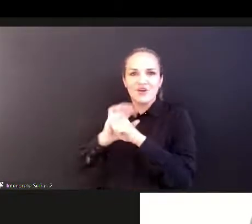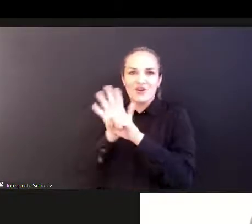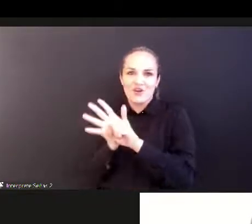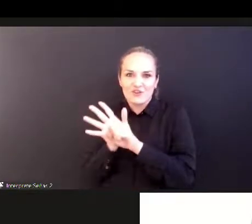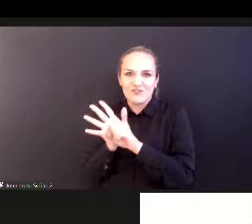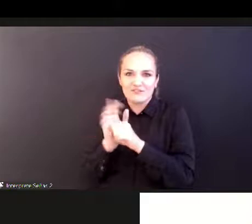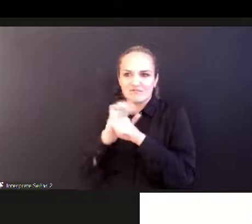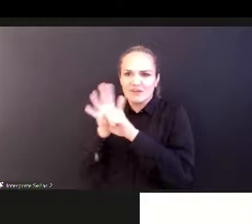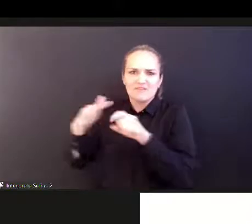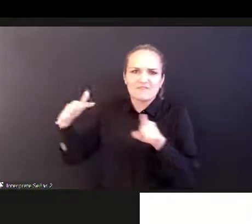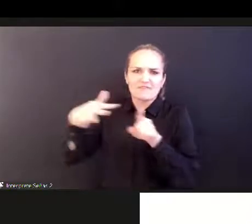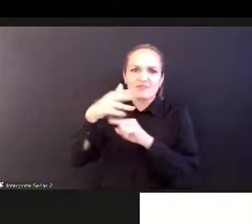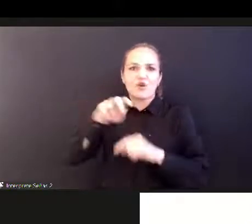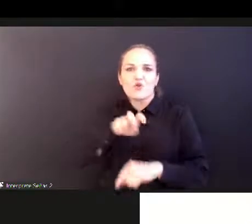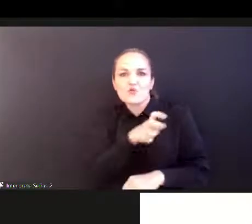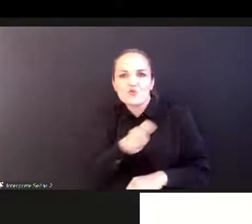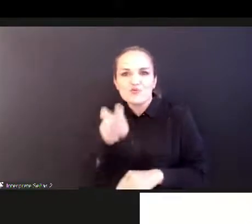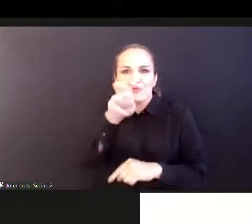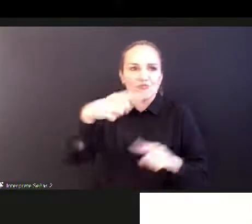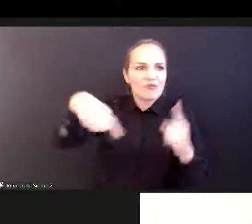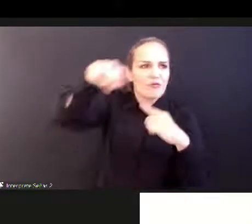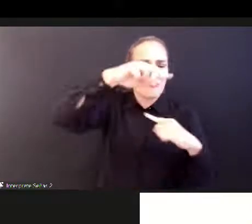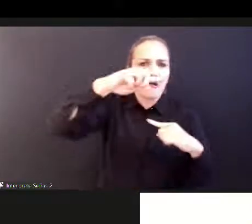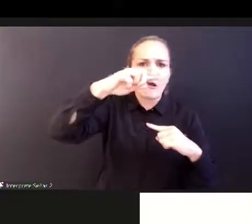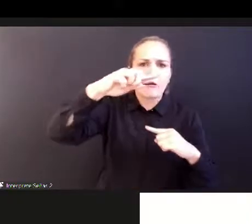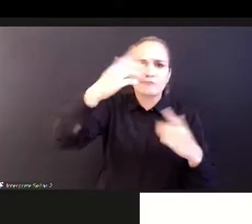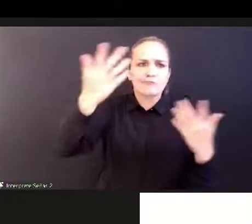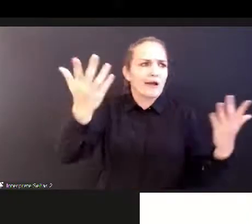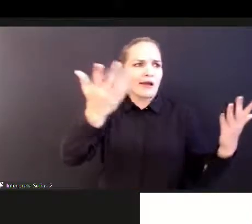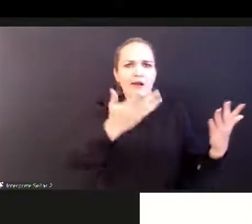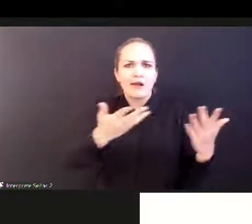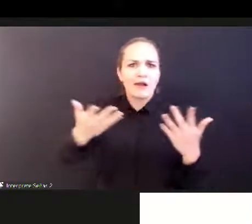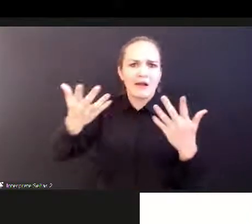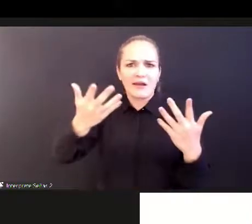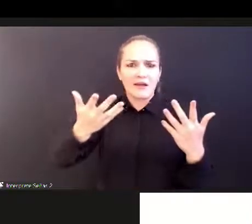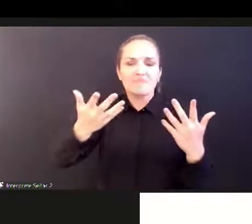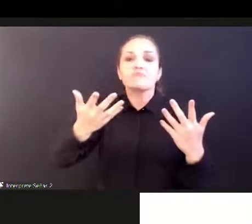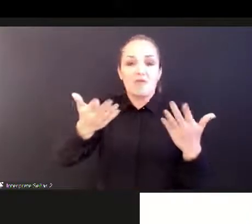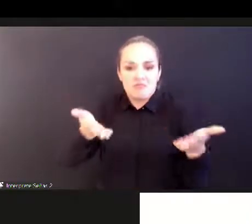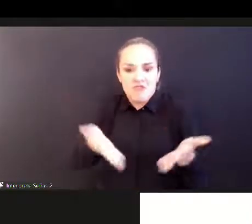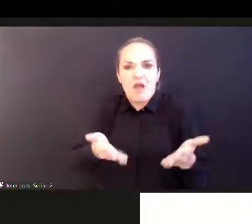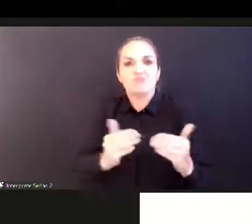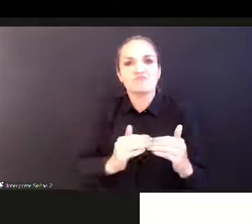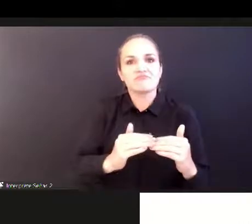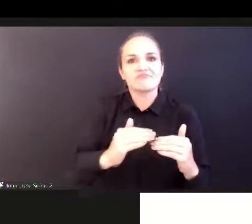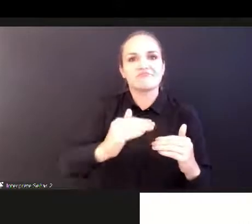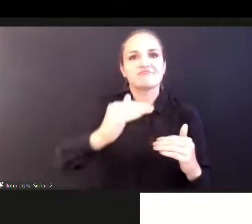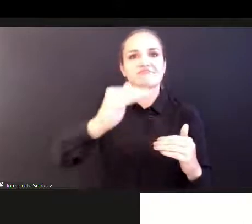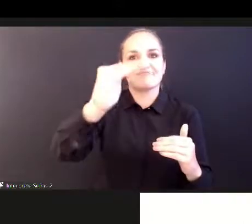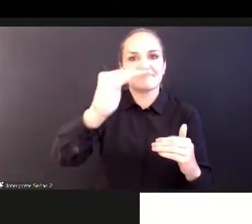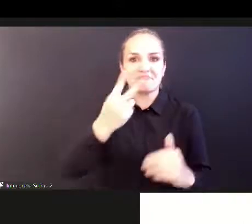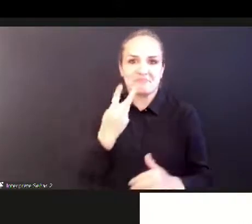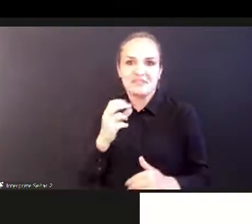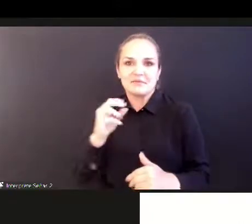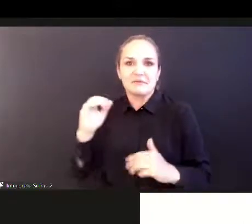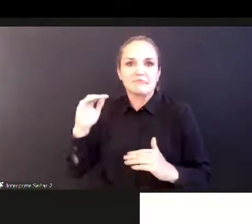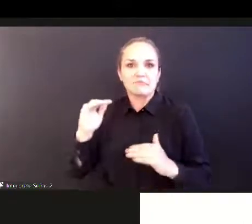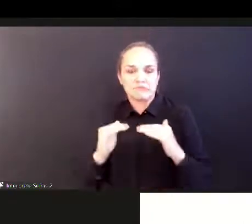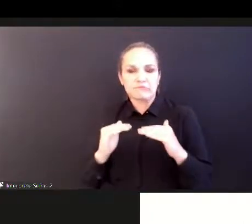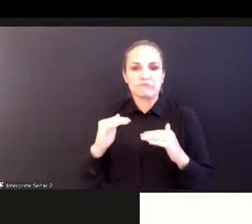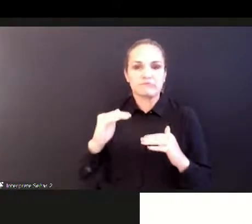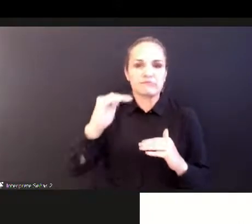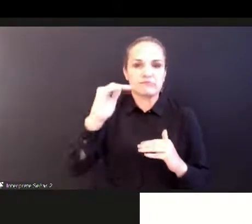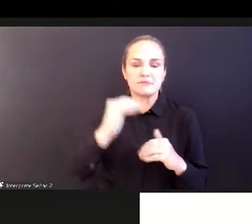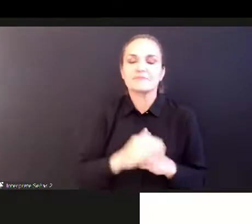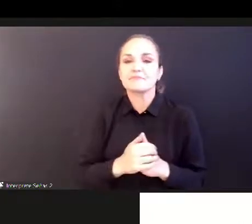levels pre-COVID, and the local activity, but mainly industries